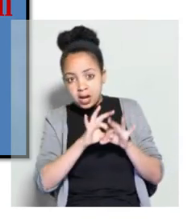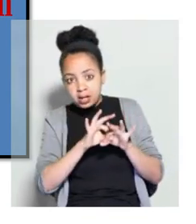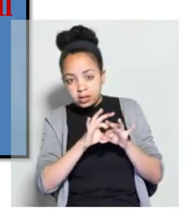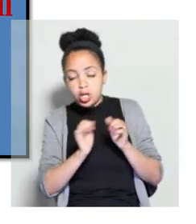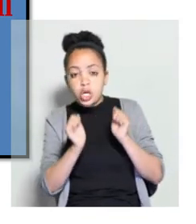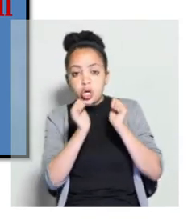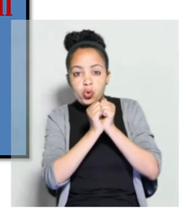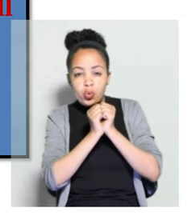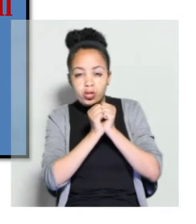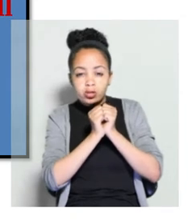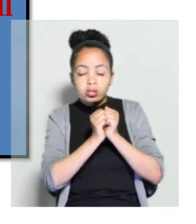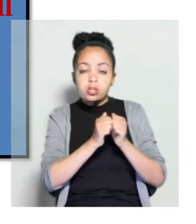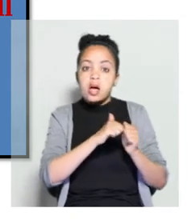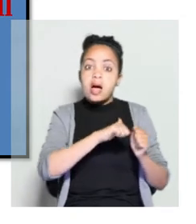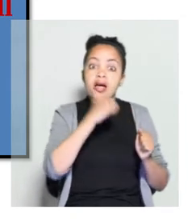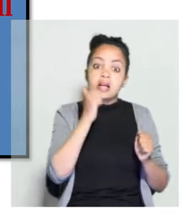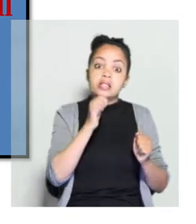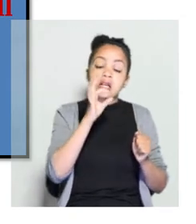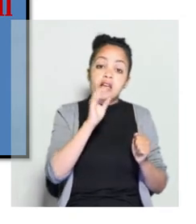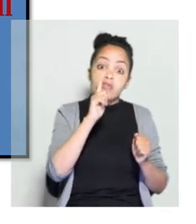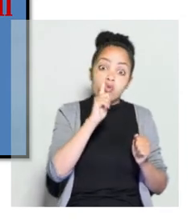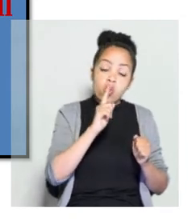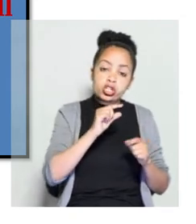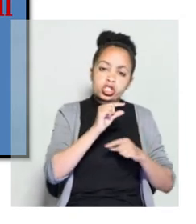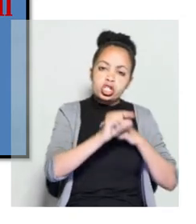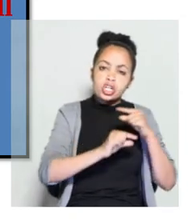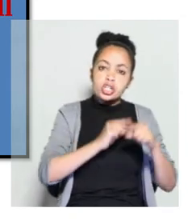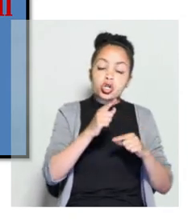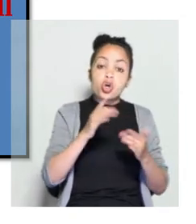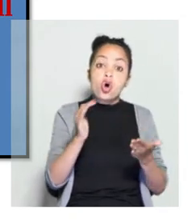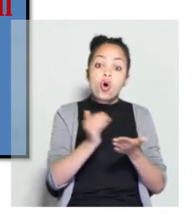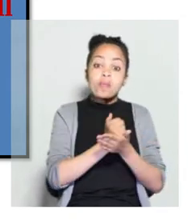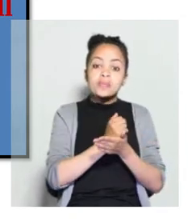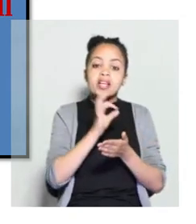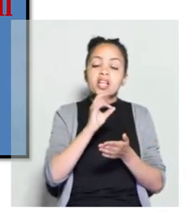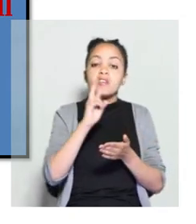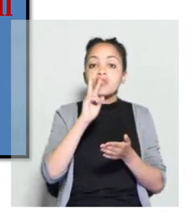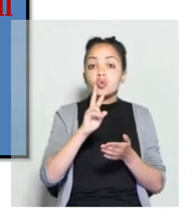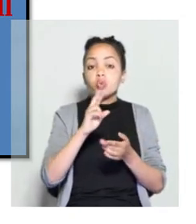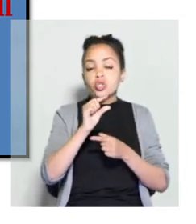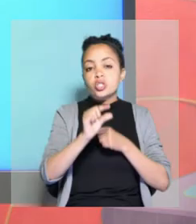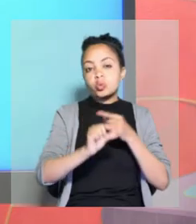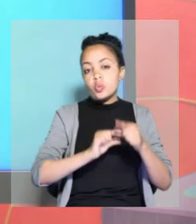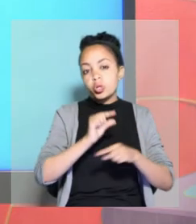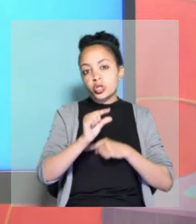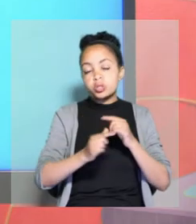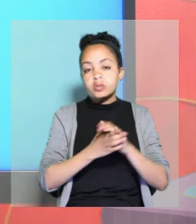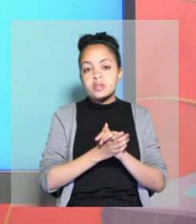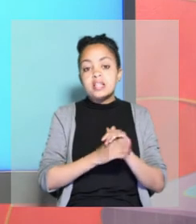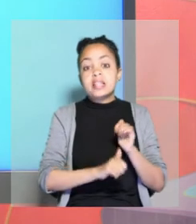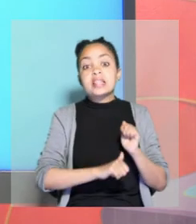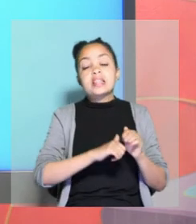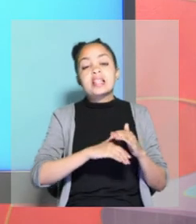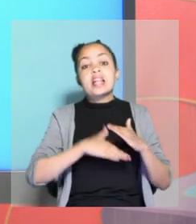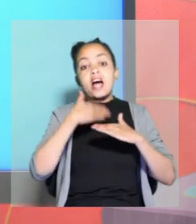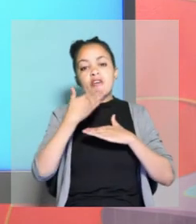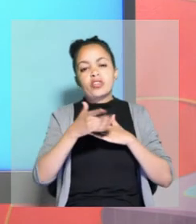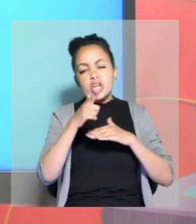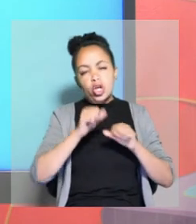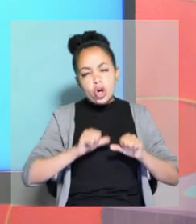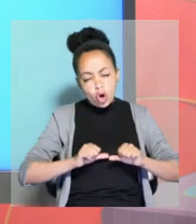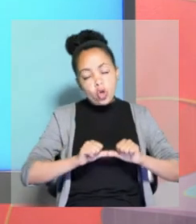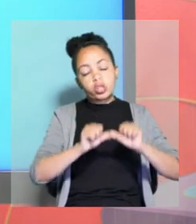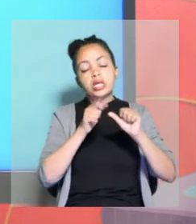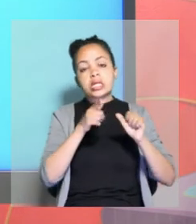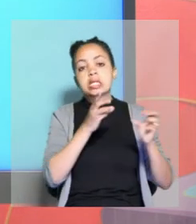with a progeny of another F1 generation, he obtained F2 generation. Then after, he continued in